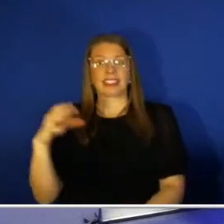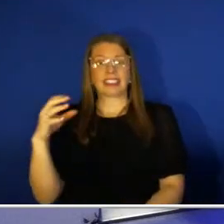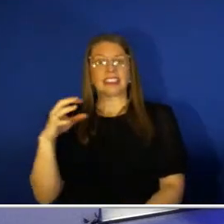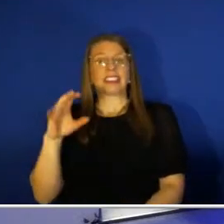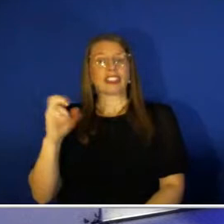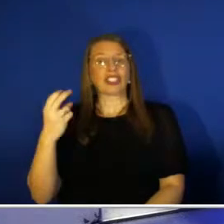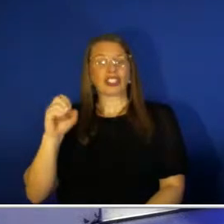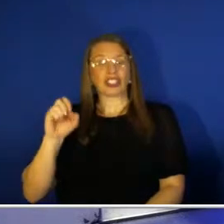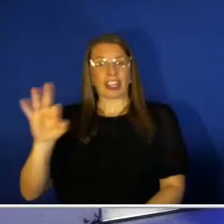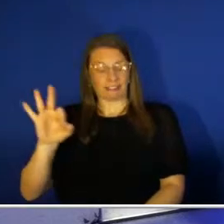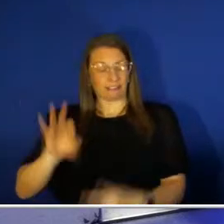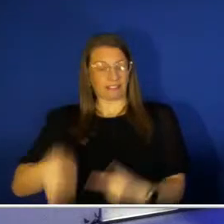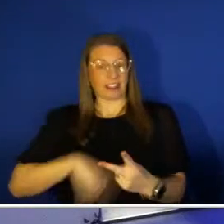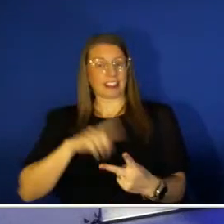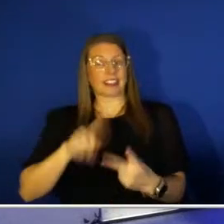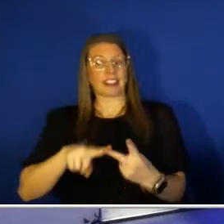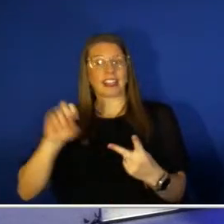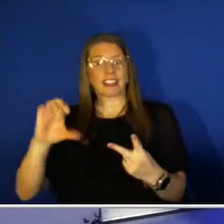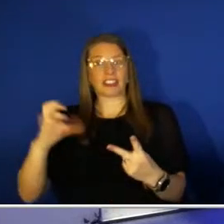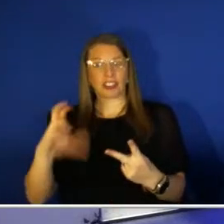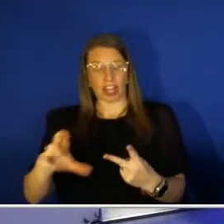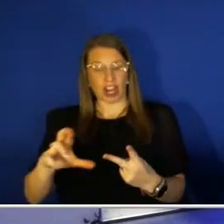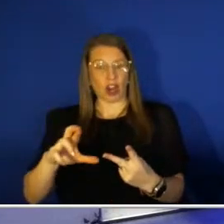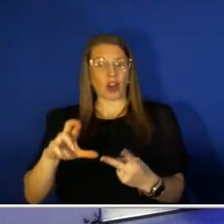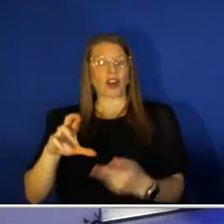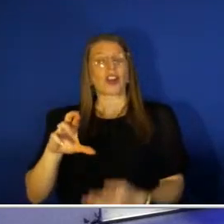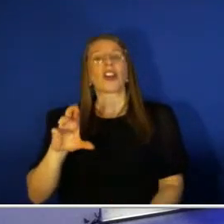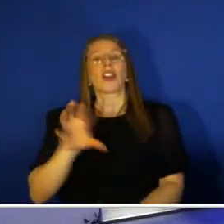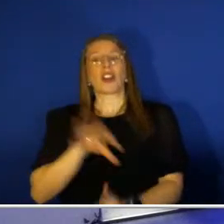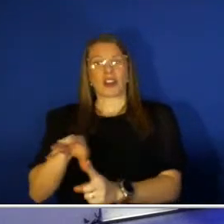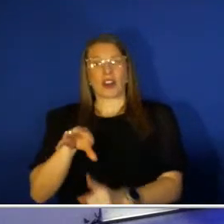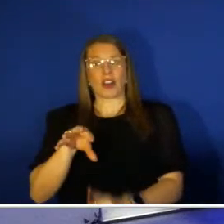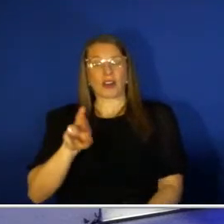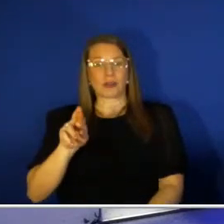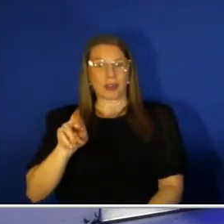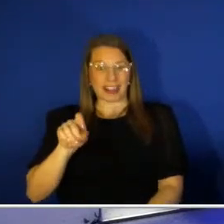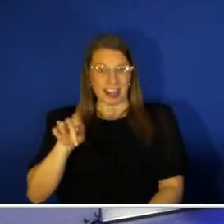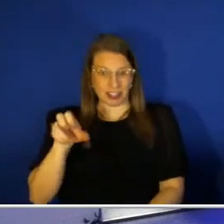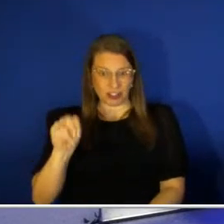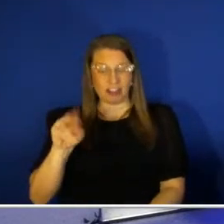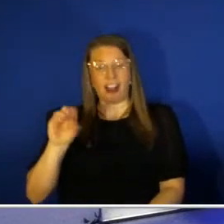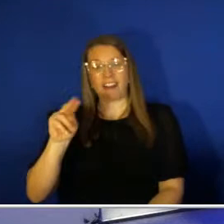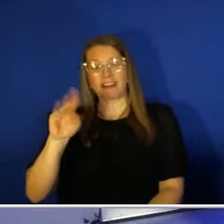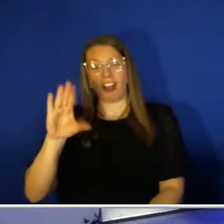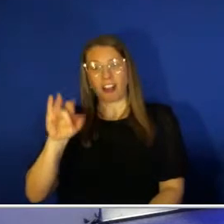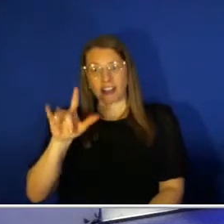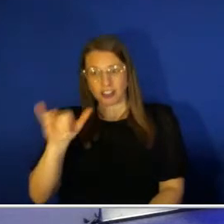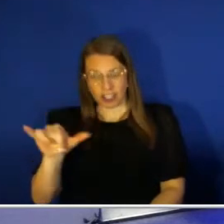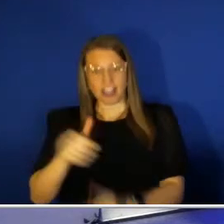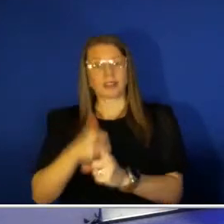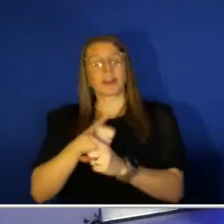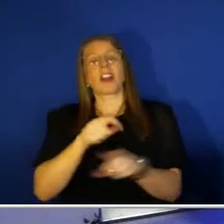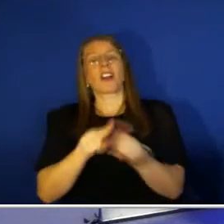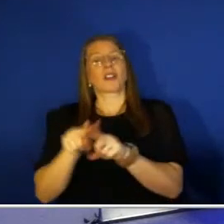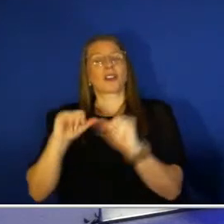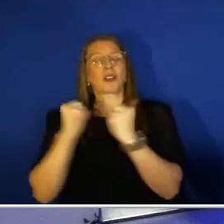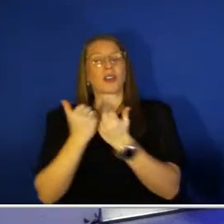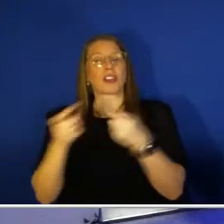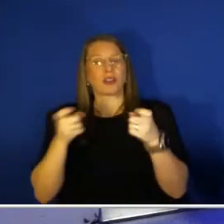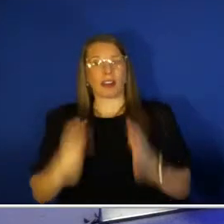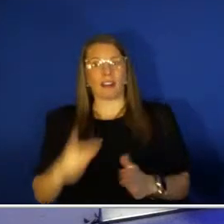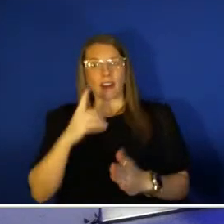radiation oncology at the University of Kansas Cancer Center, and most important for today's discussion, he is the Associate Director of